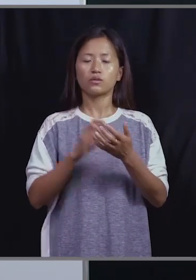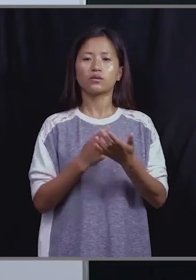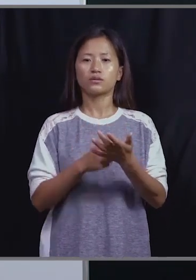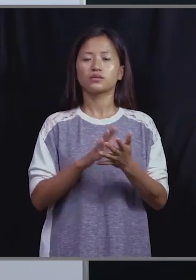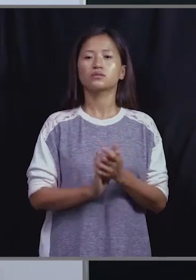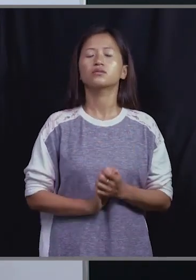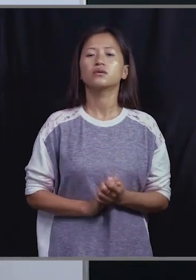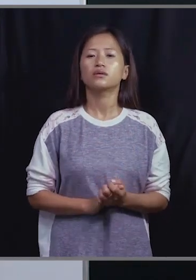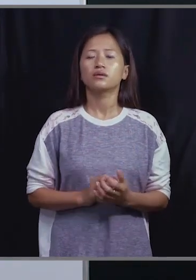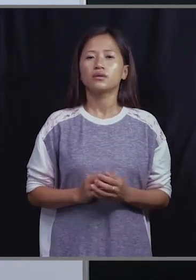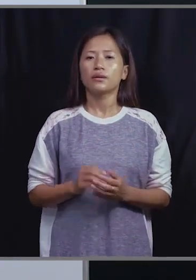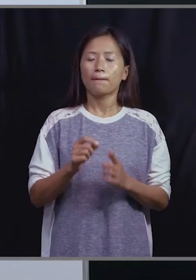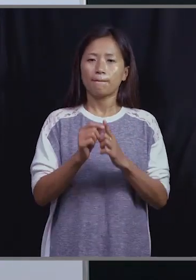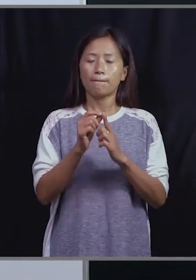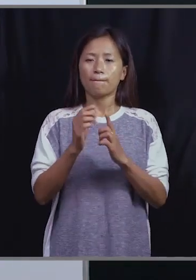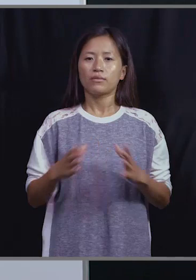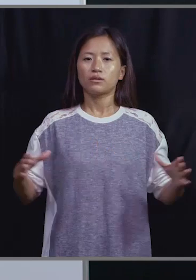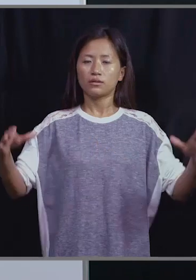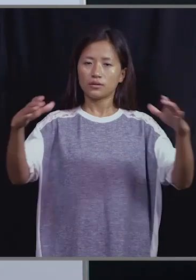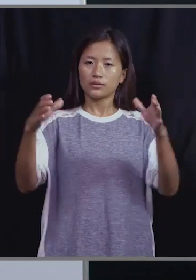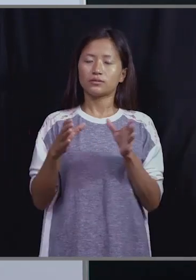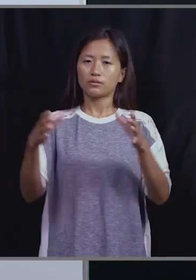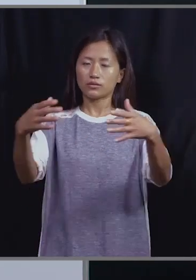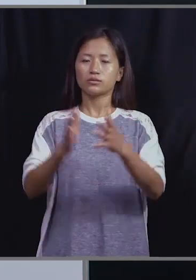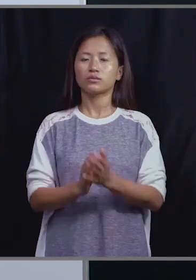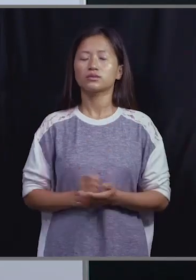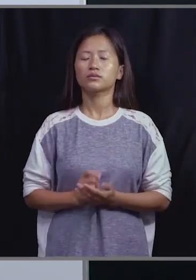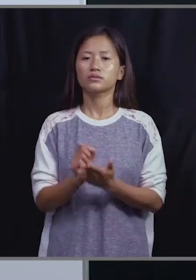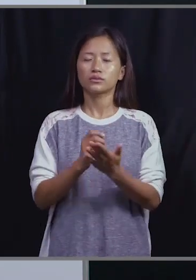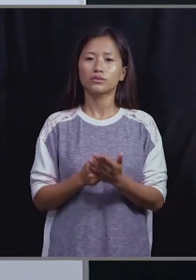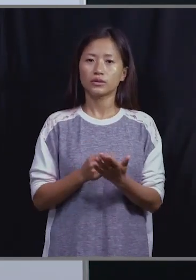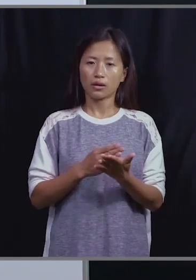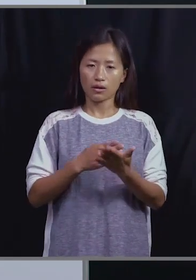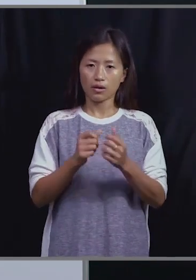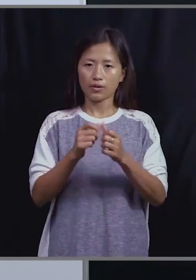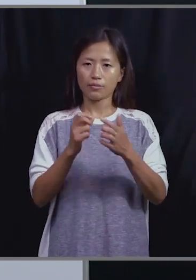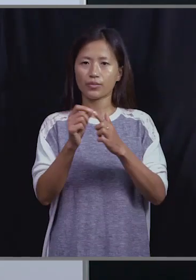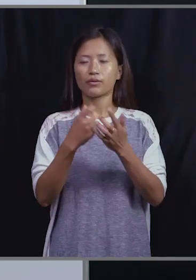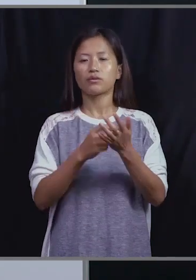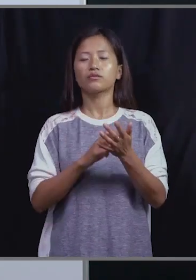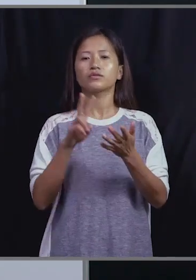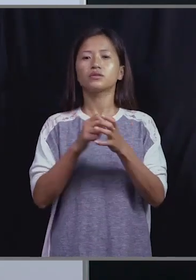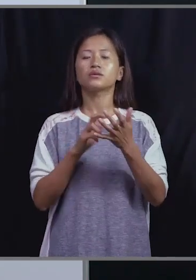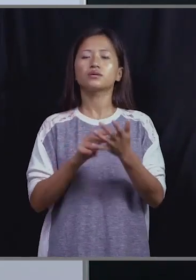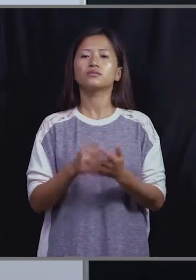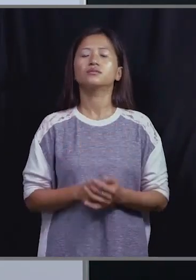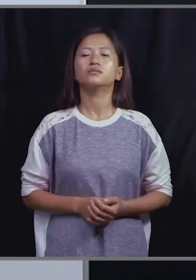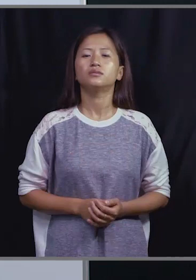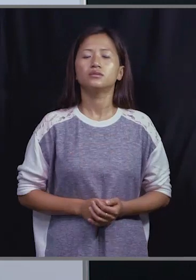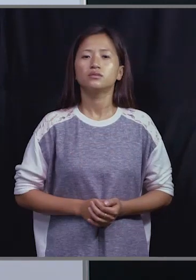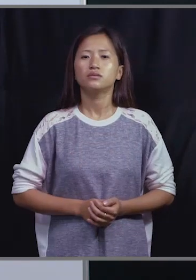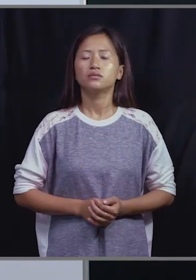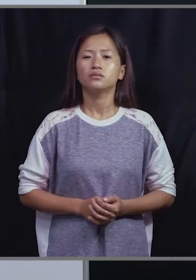parliament was to just stamp on the approval, so it was reduced to a mere rubber stamp. When